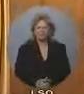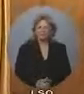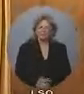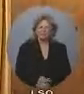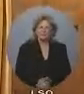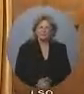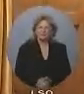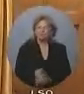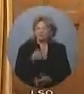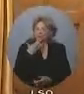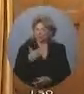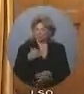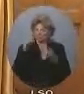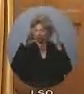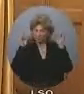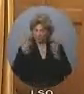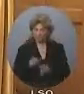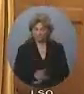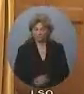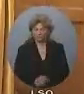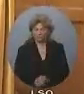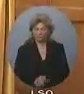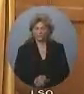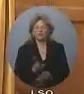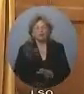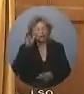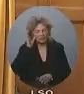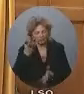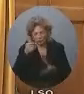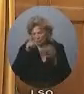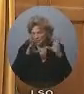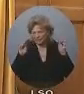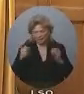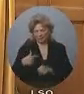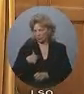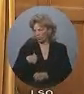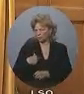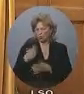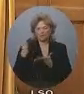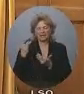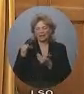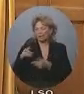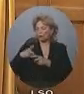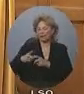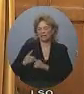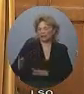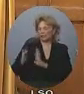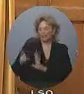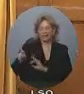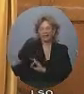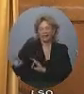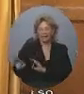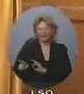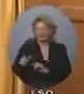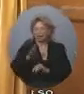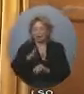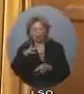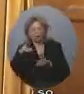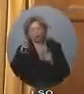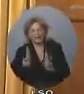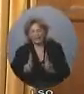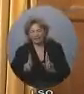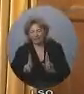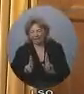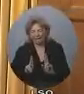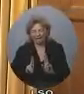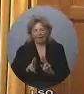Speaker, we do not expect on this side, the member opposite, to show respect for the dedication of this minister